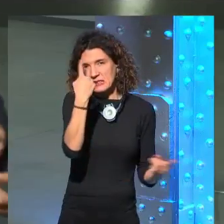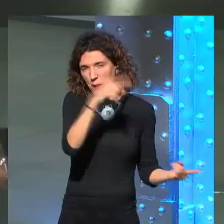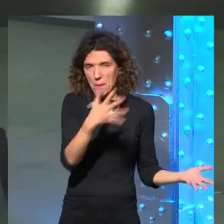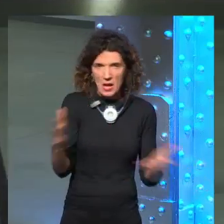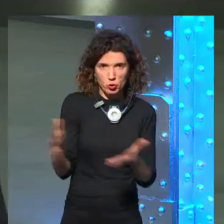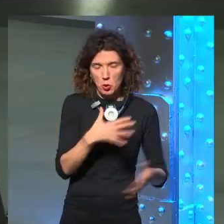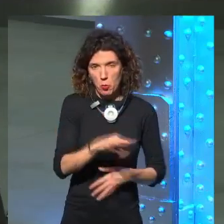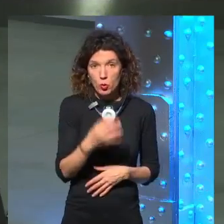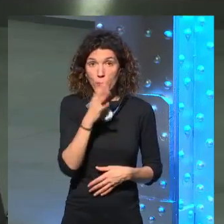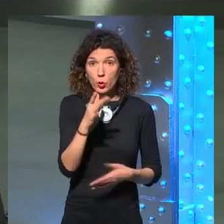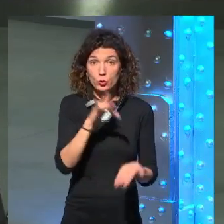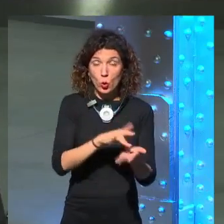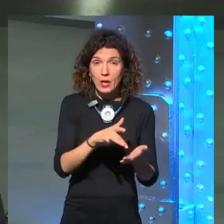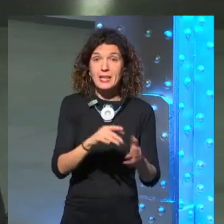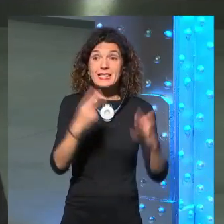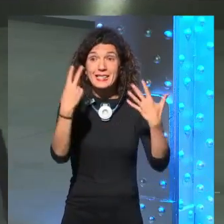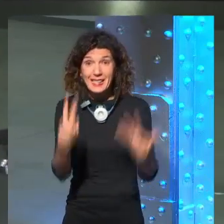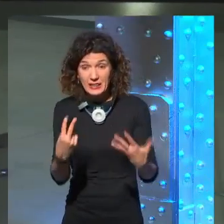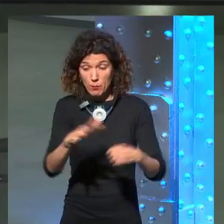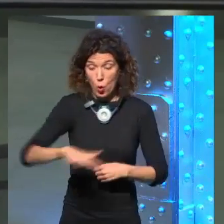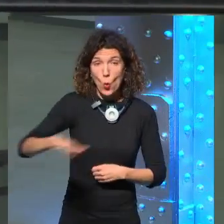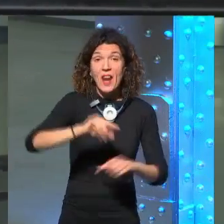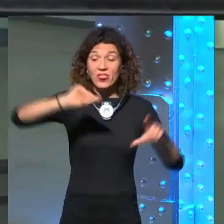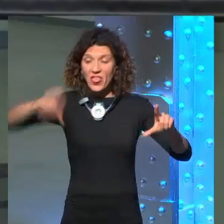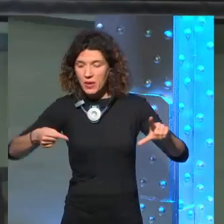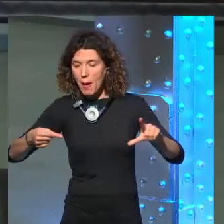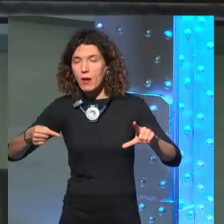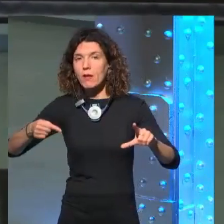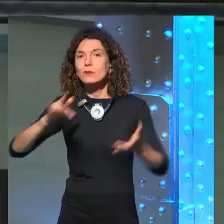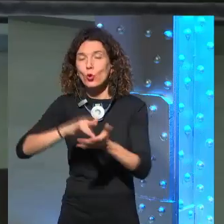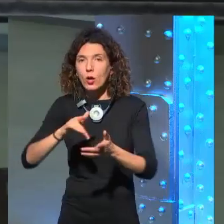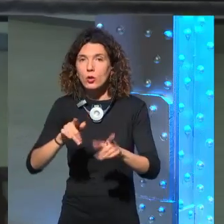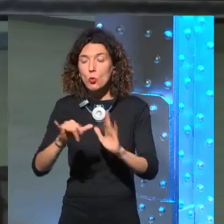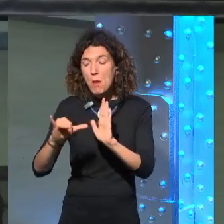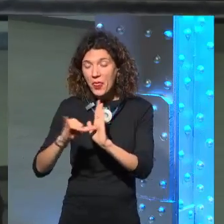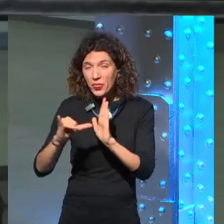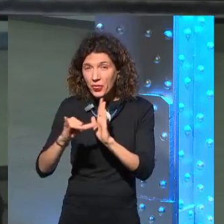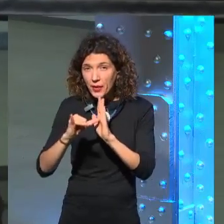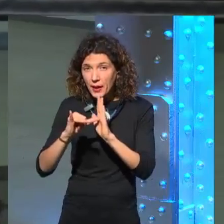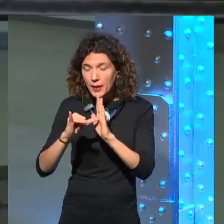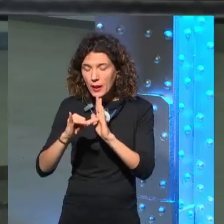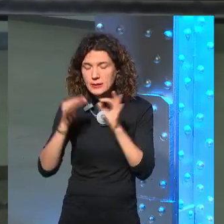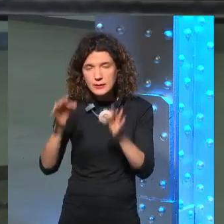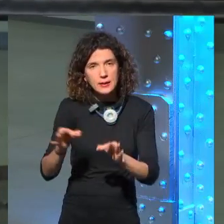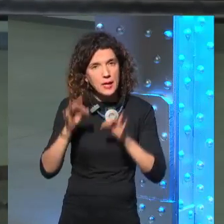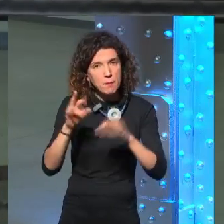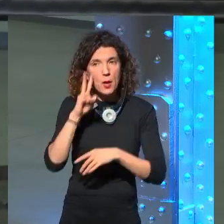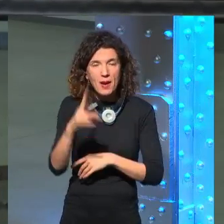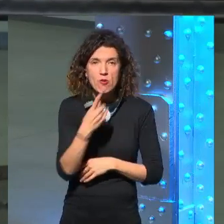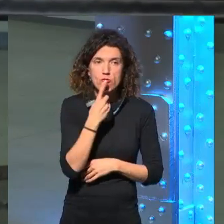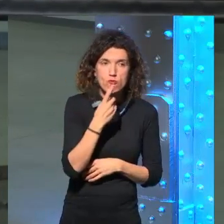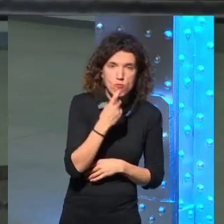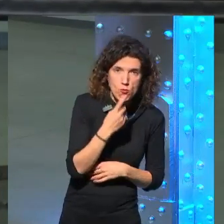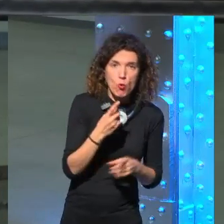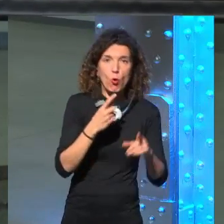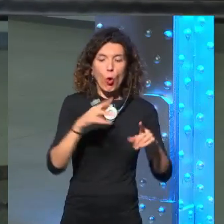the 7th decimal place. But as much as you zoom in, you will always see red, yellow, and blue regions.